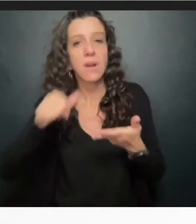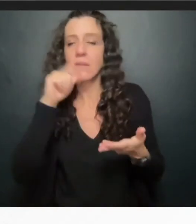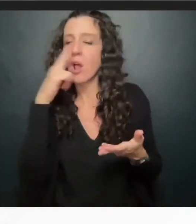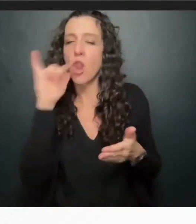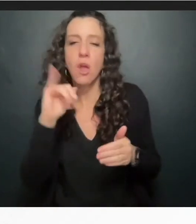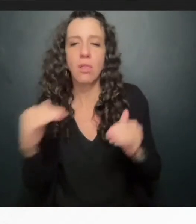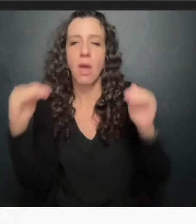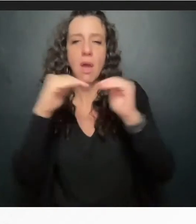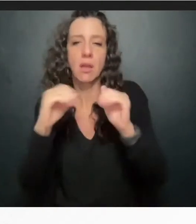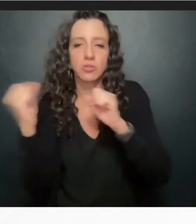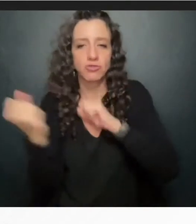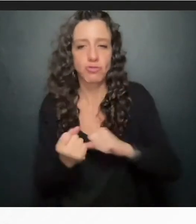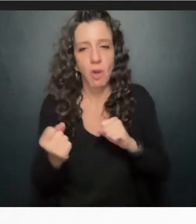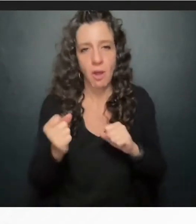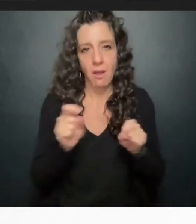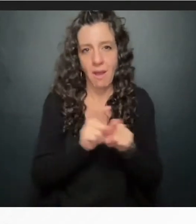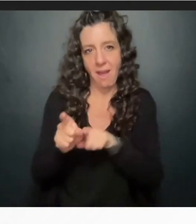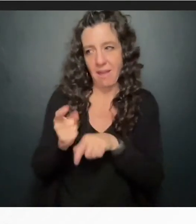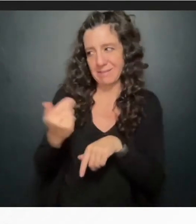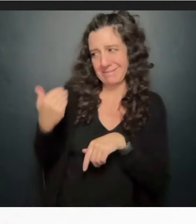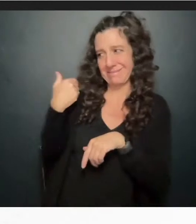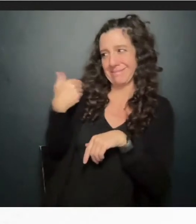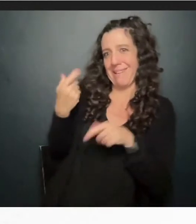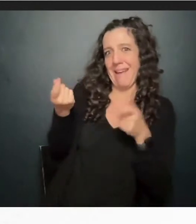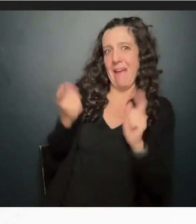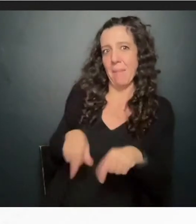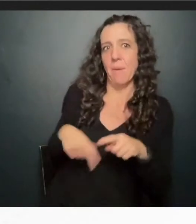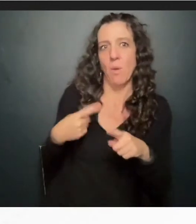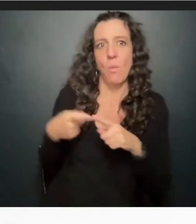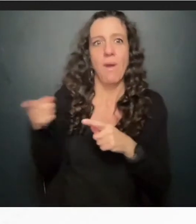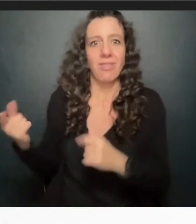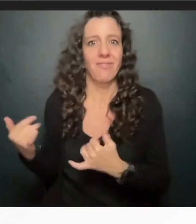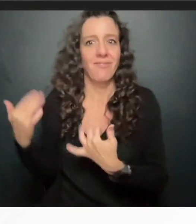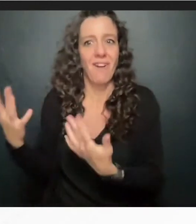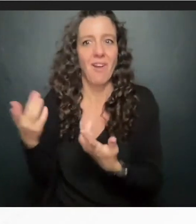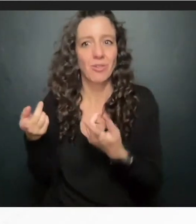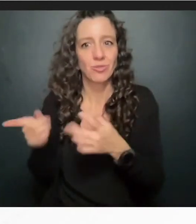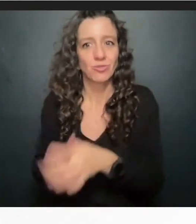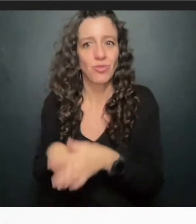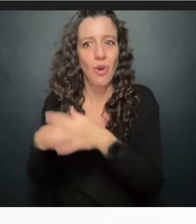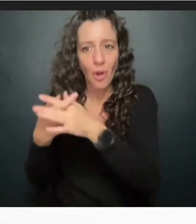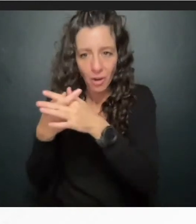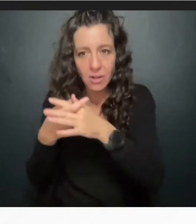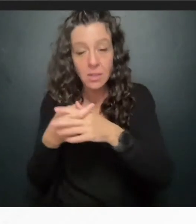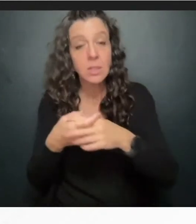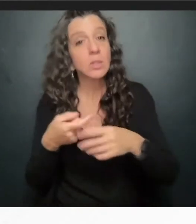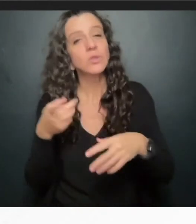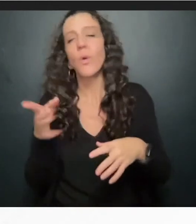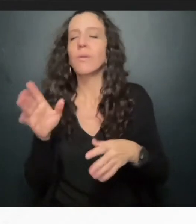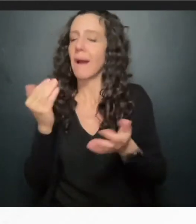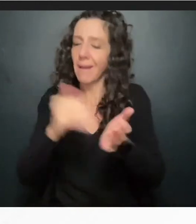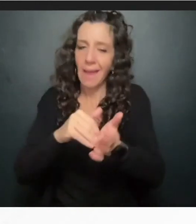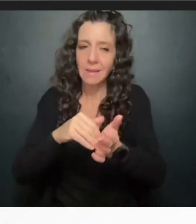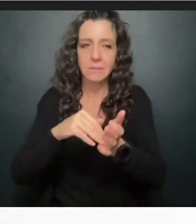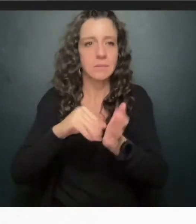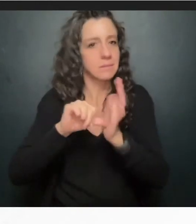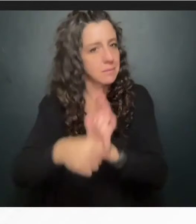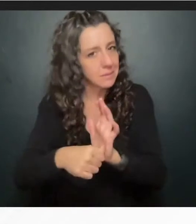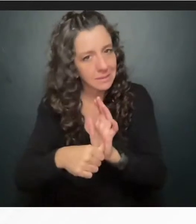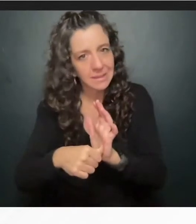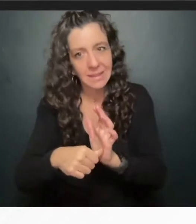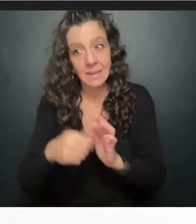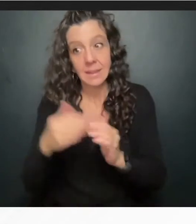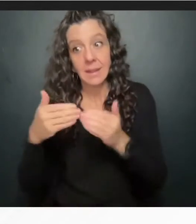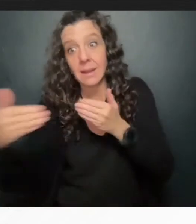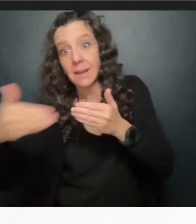as strong as the winds that occurred when this fire began, and so the conditions do not look as severe as it was when this fire began, but